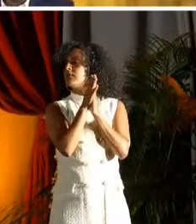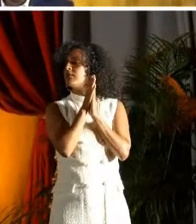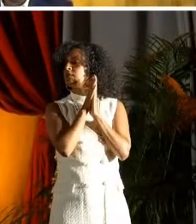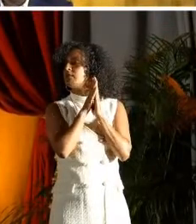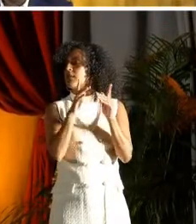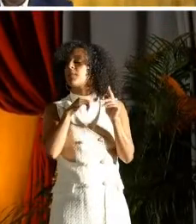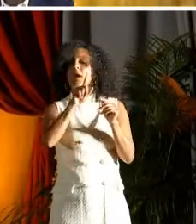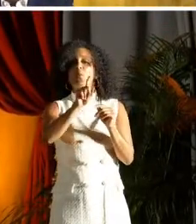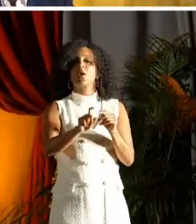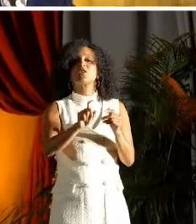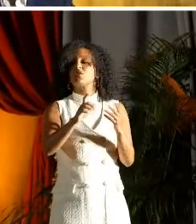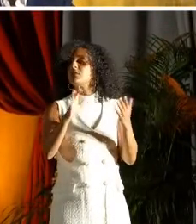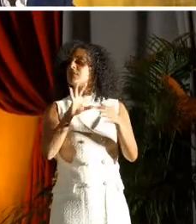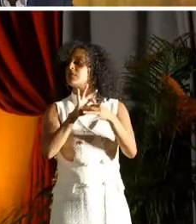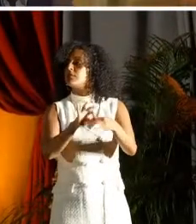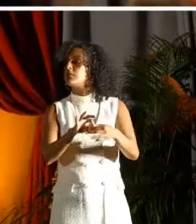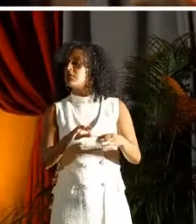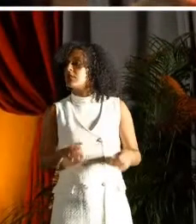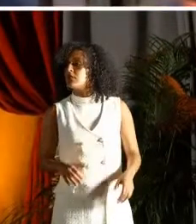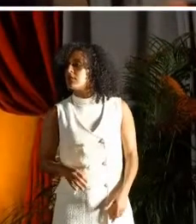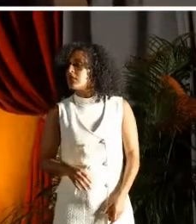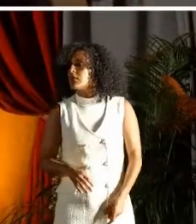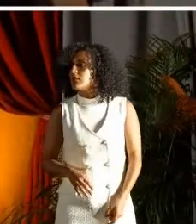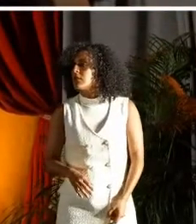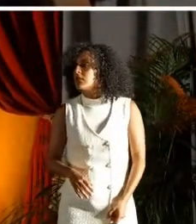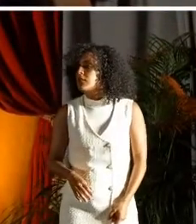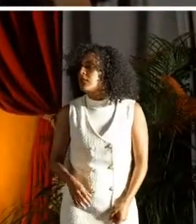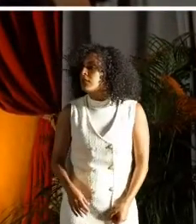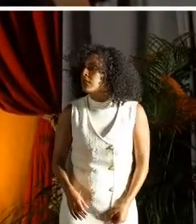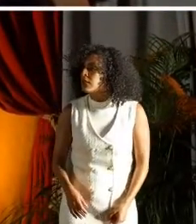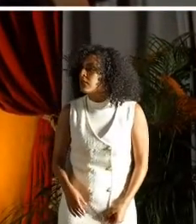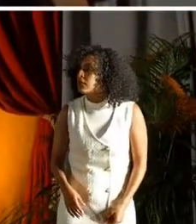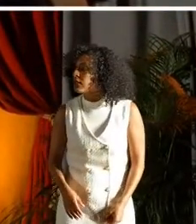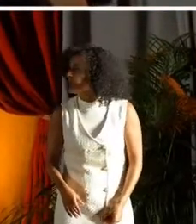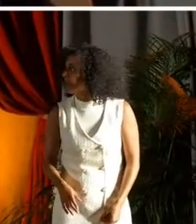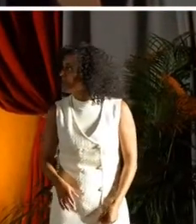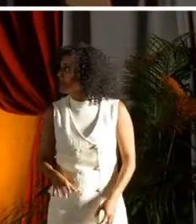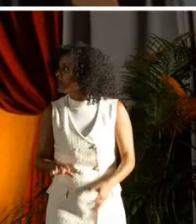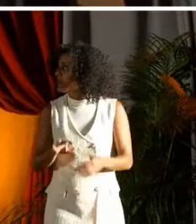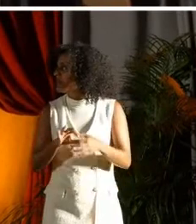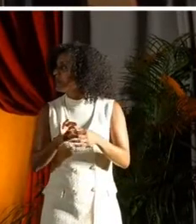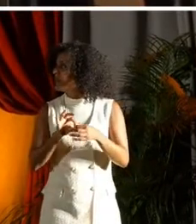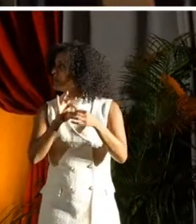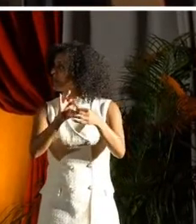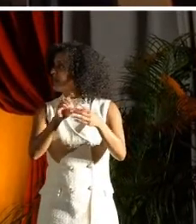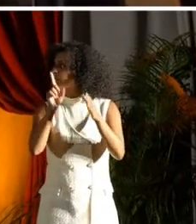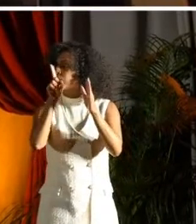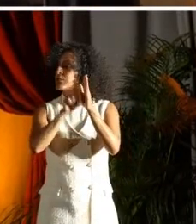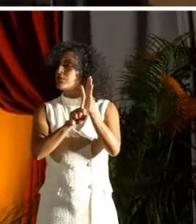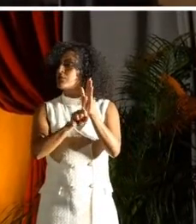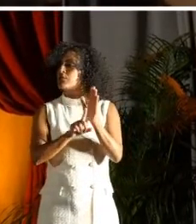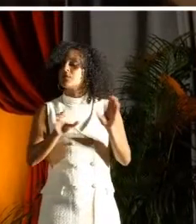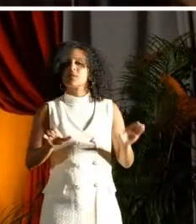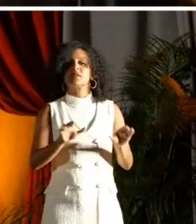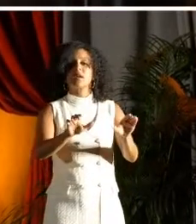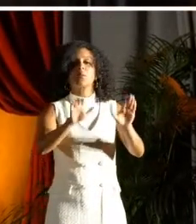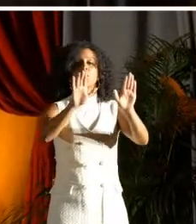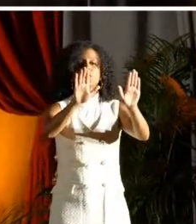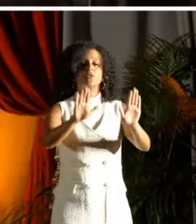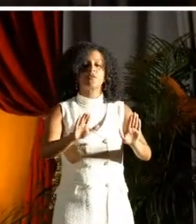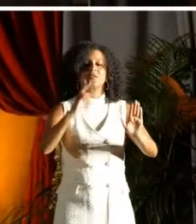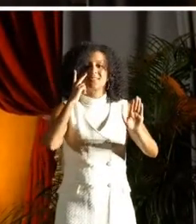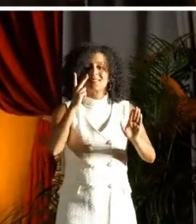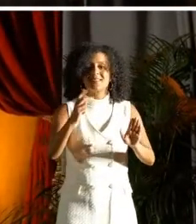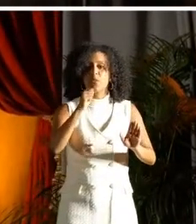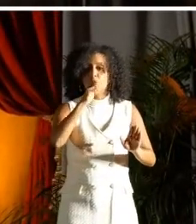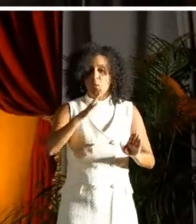I think my question may be more appropriate for Mr. Red in terms of the research that you did for this film. It was wonderful to see the